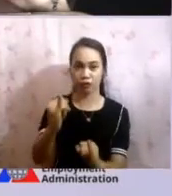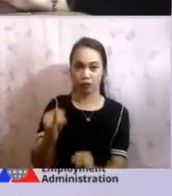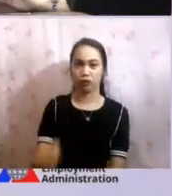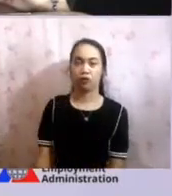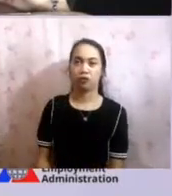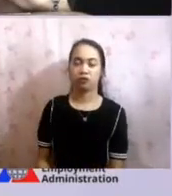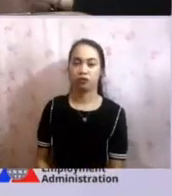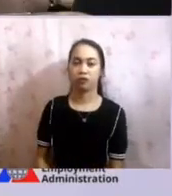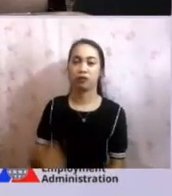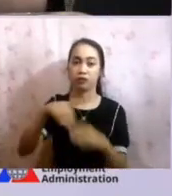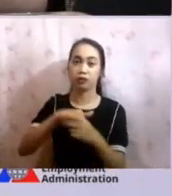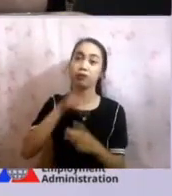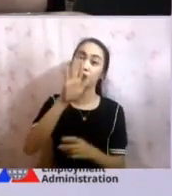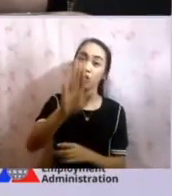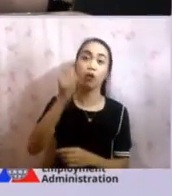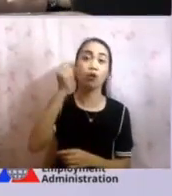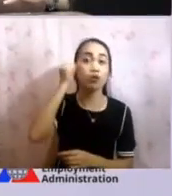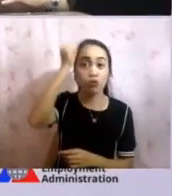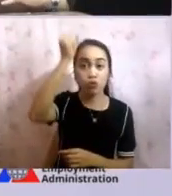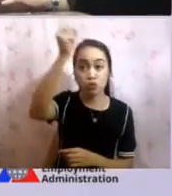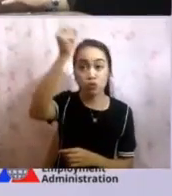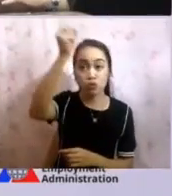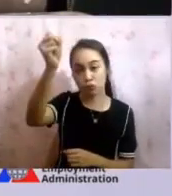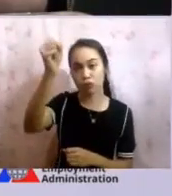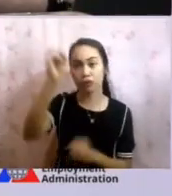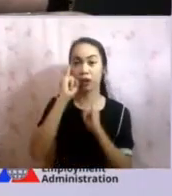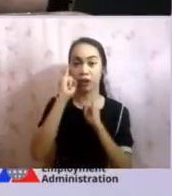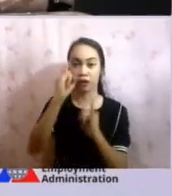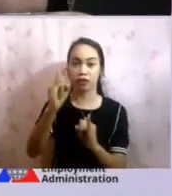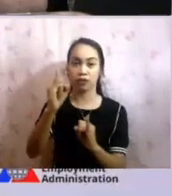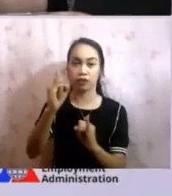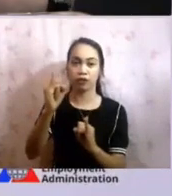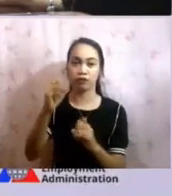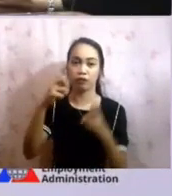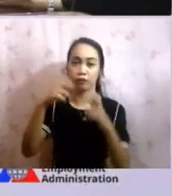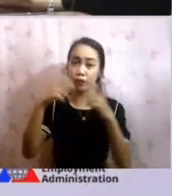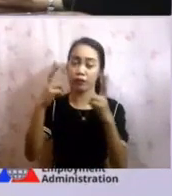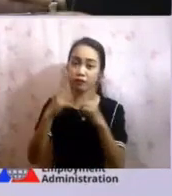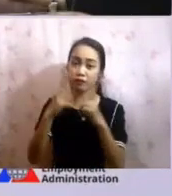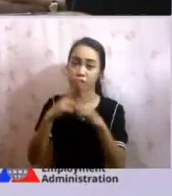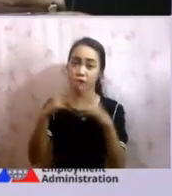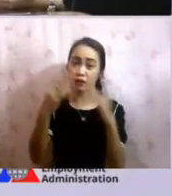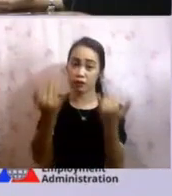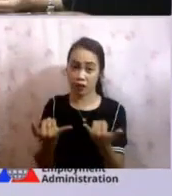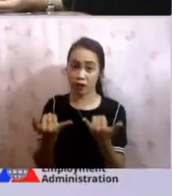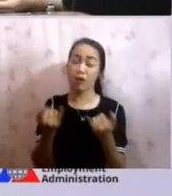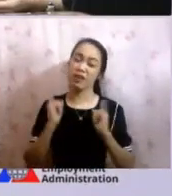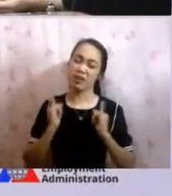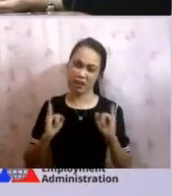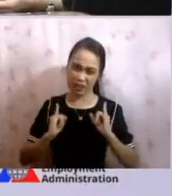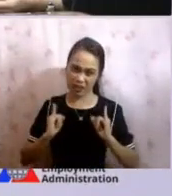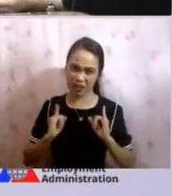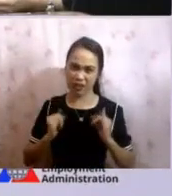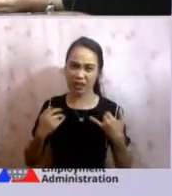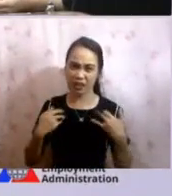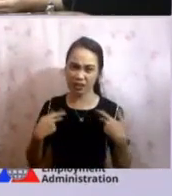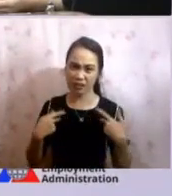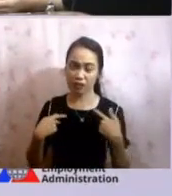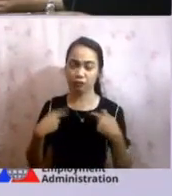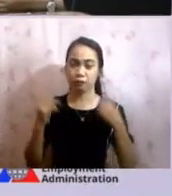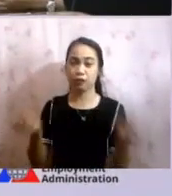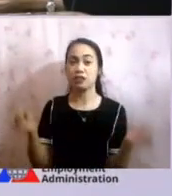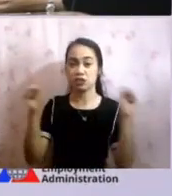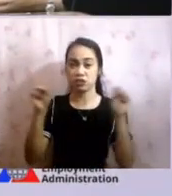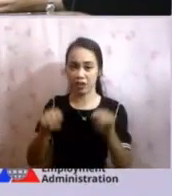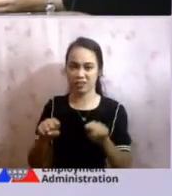are. So, inig-interview ni mo puhon, kanang personal interview, or even bitaw sa pagkakaroon, if you had the chance